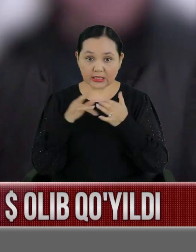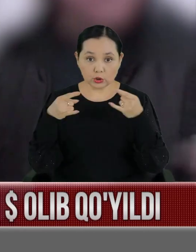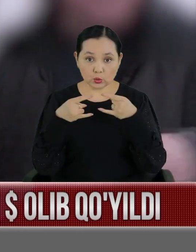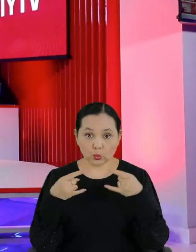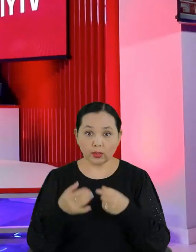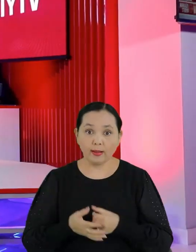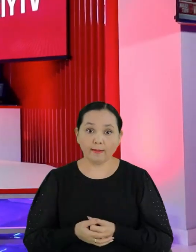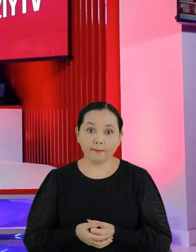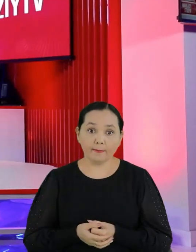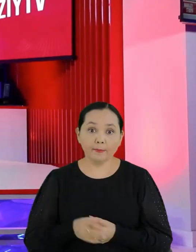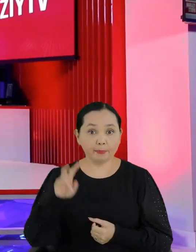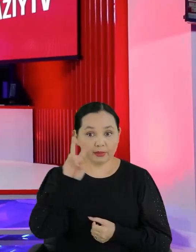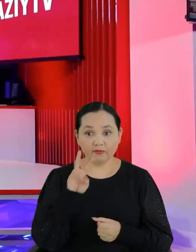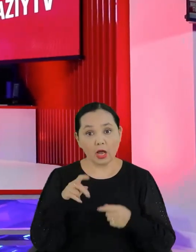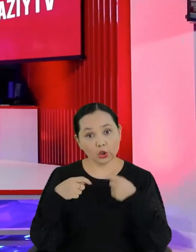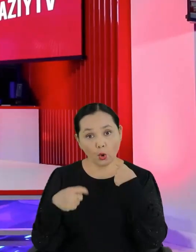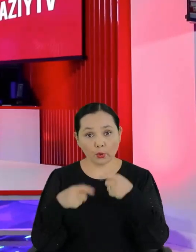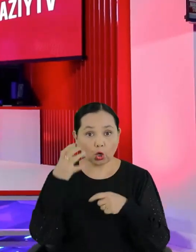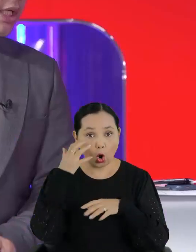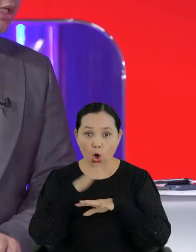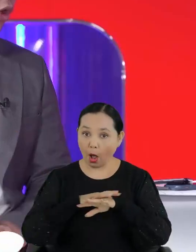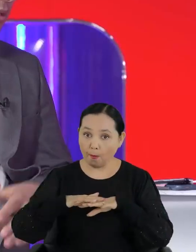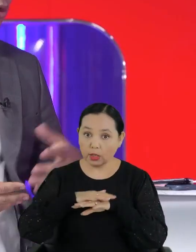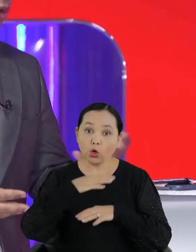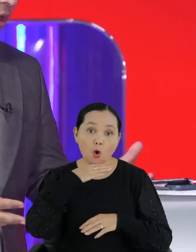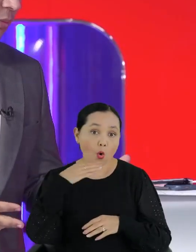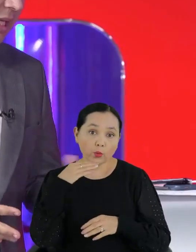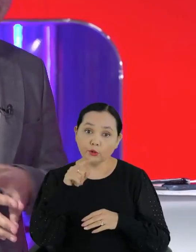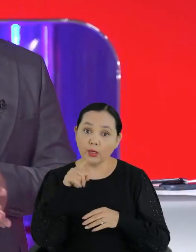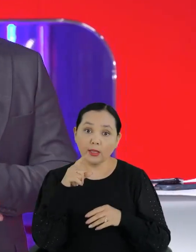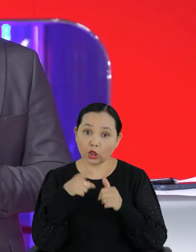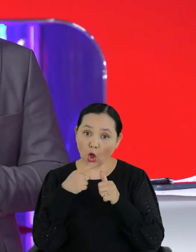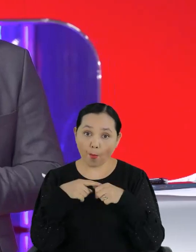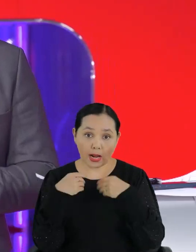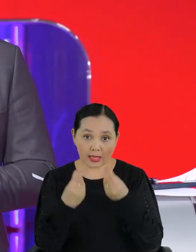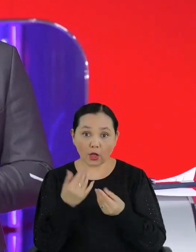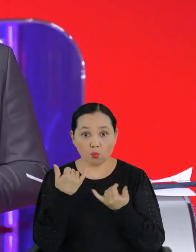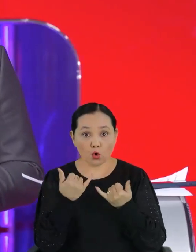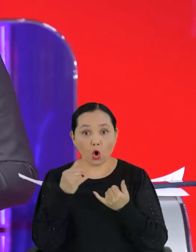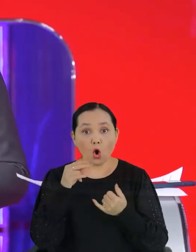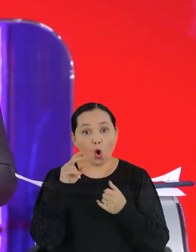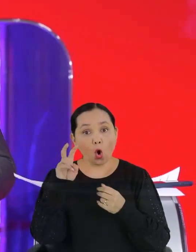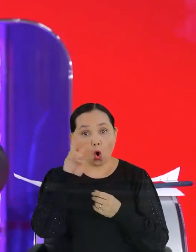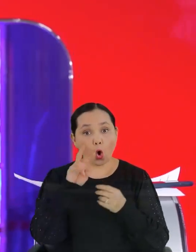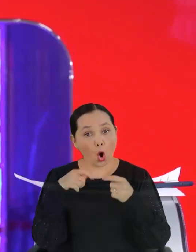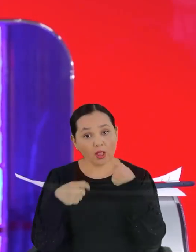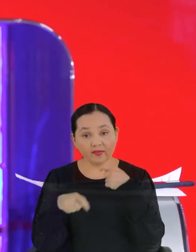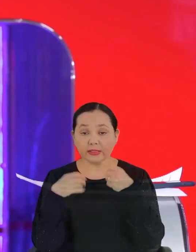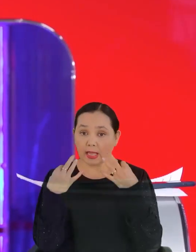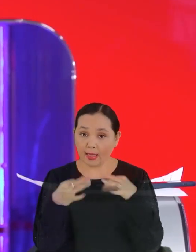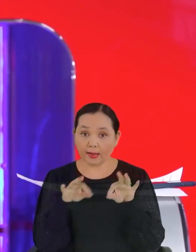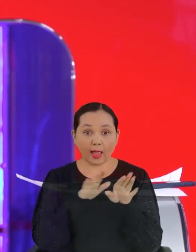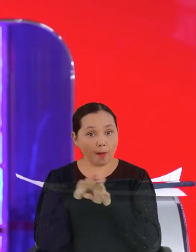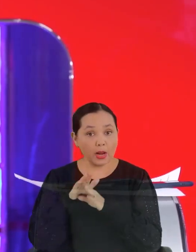studiya. Valyuta furushlik, qora bozor ko'pchilikning og'zida shunday nom bilan ataladi. Bugun konvertatsiya jarayonlari erkin